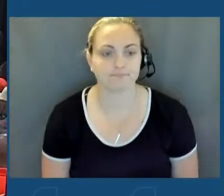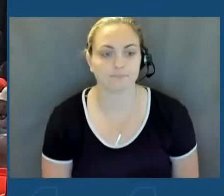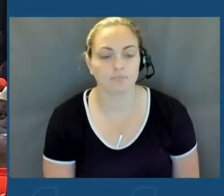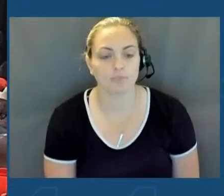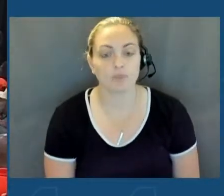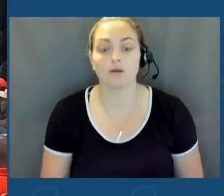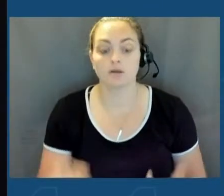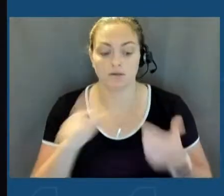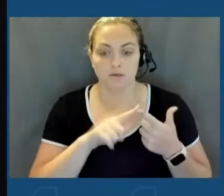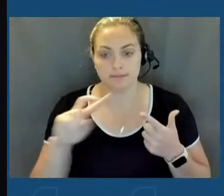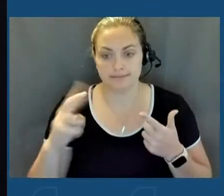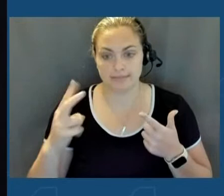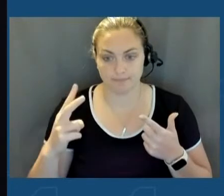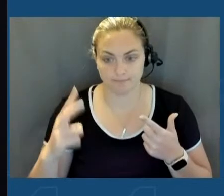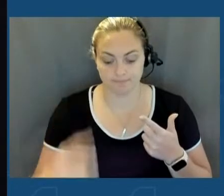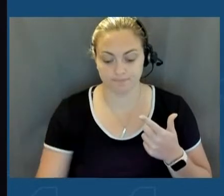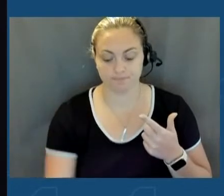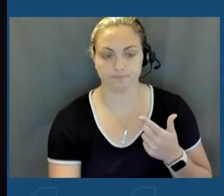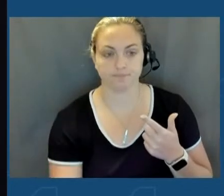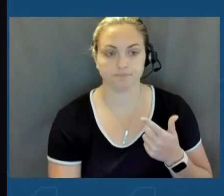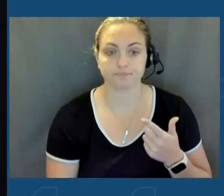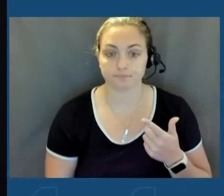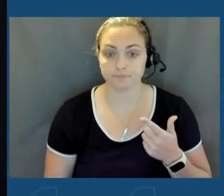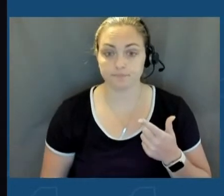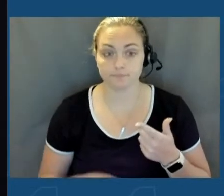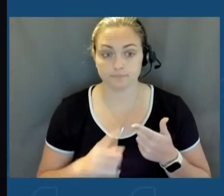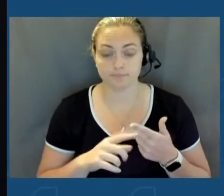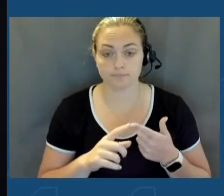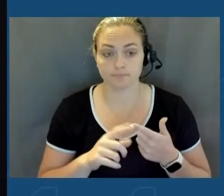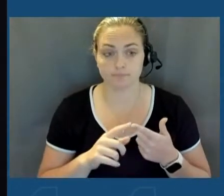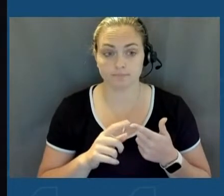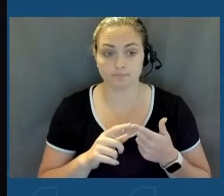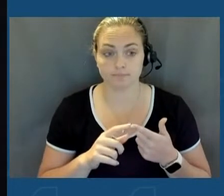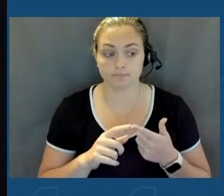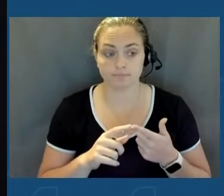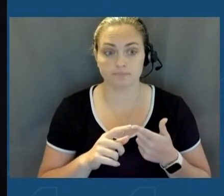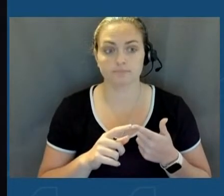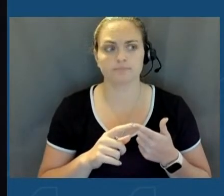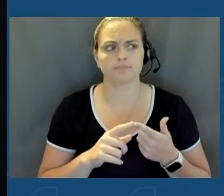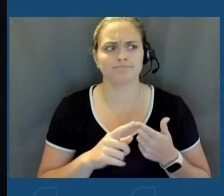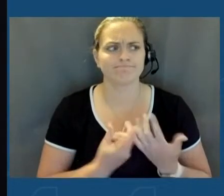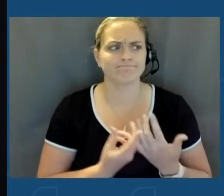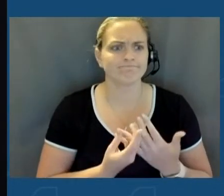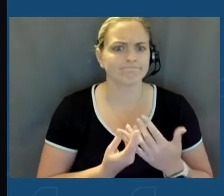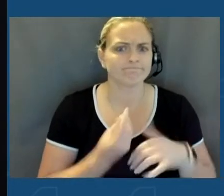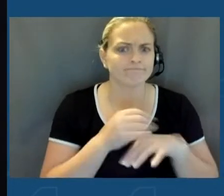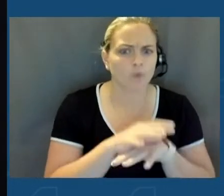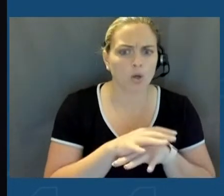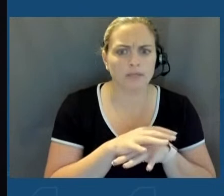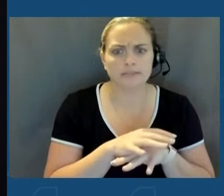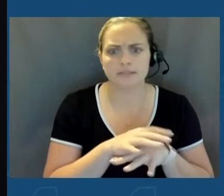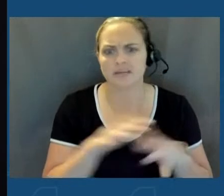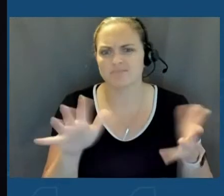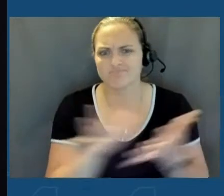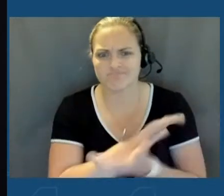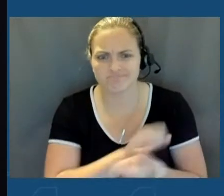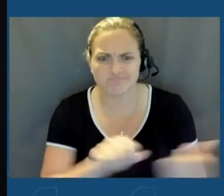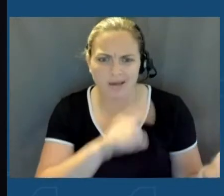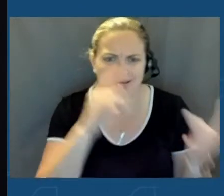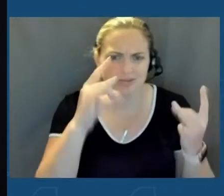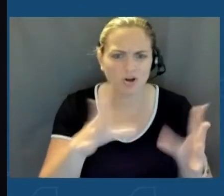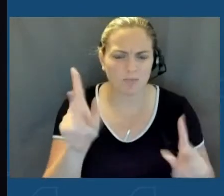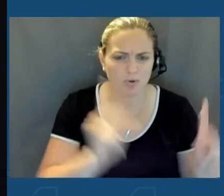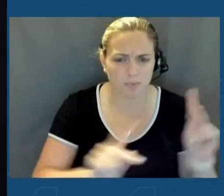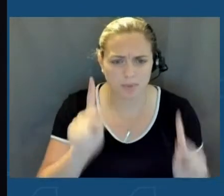Number 2, no longer will the threat of causing mass harm to others go unpunished. Thank you,